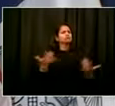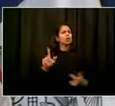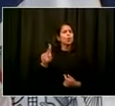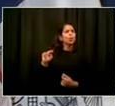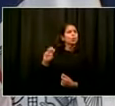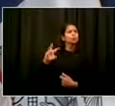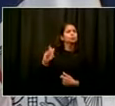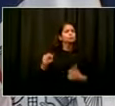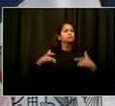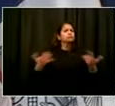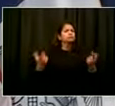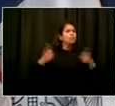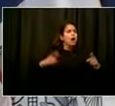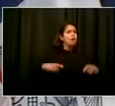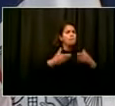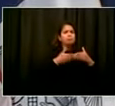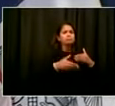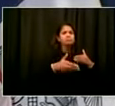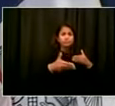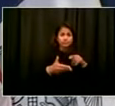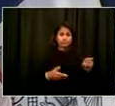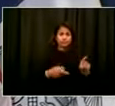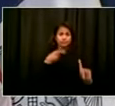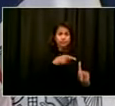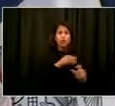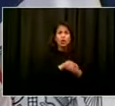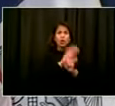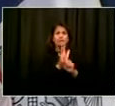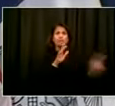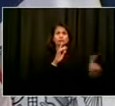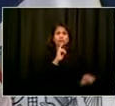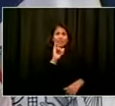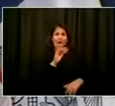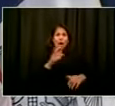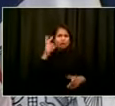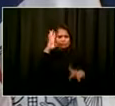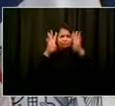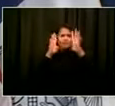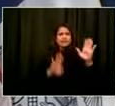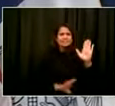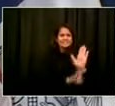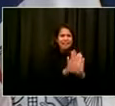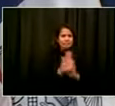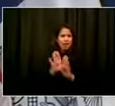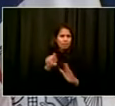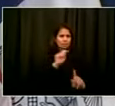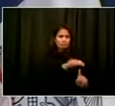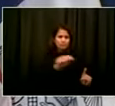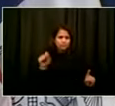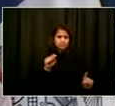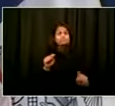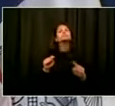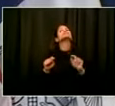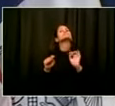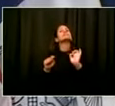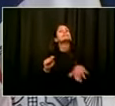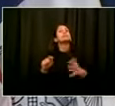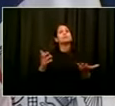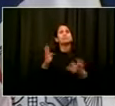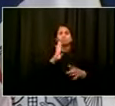And I want to talk about the importance of testing. Look, we've said it from the beginning, it just proves more and more true all the